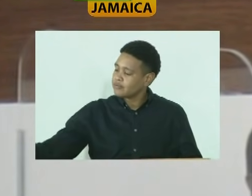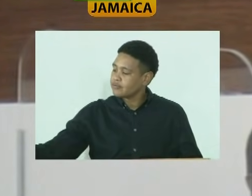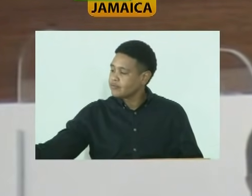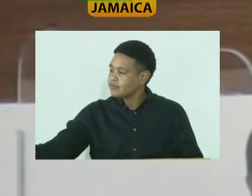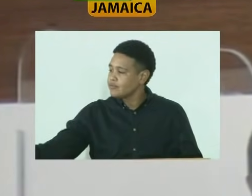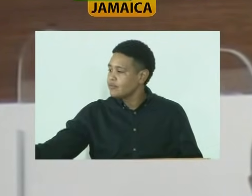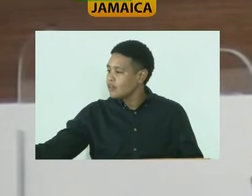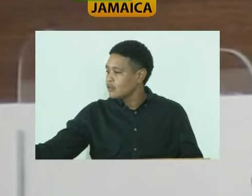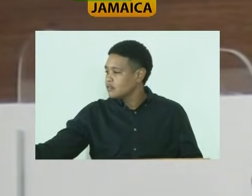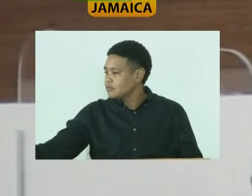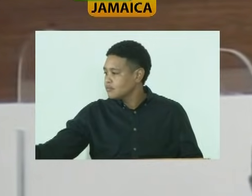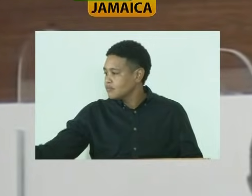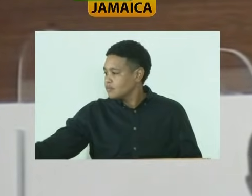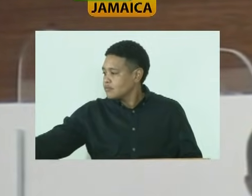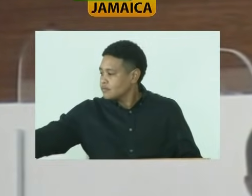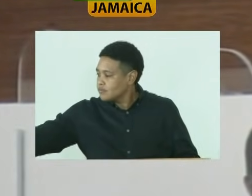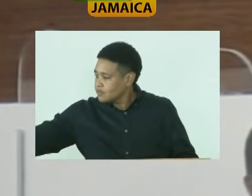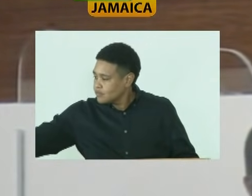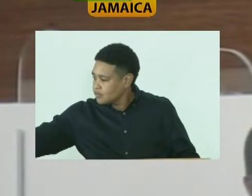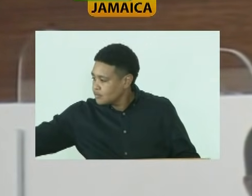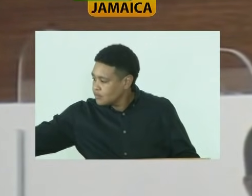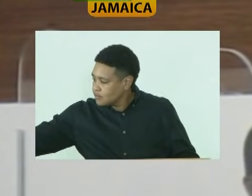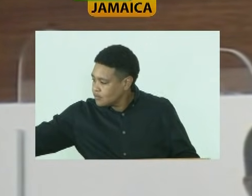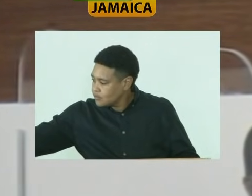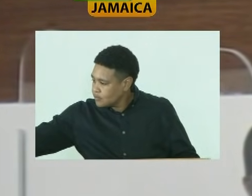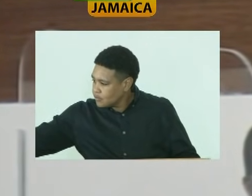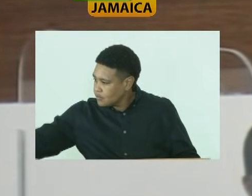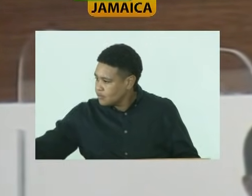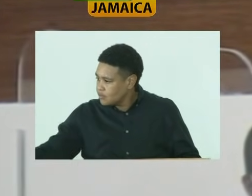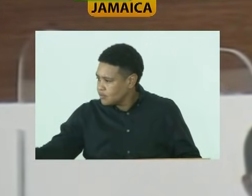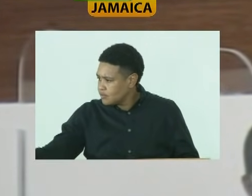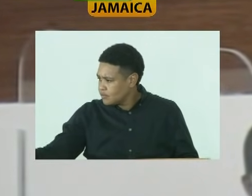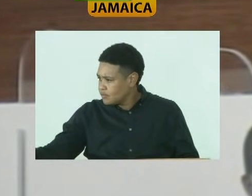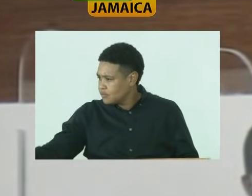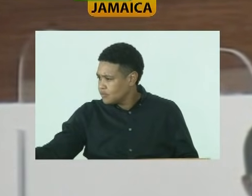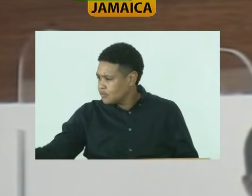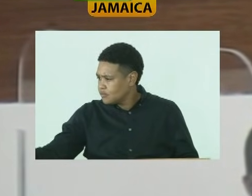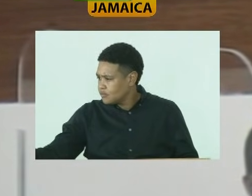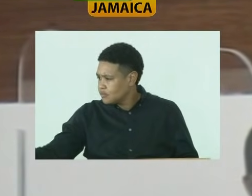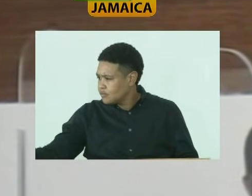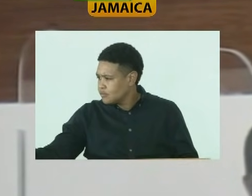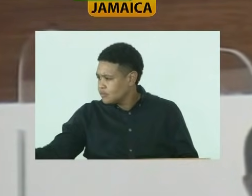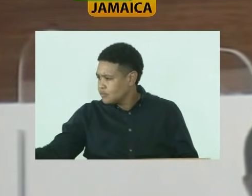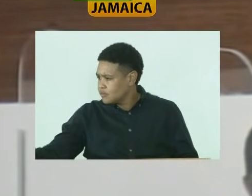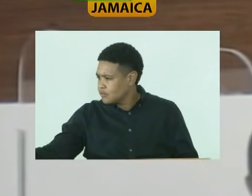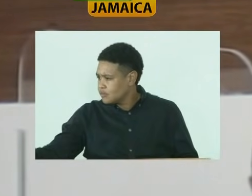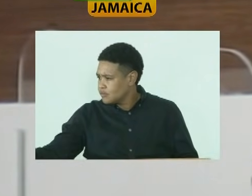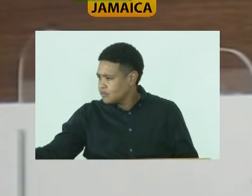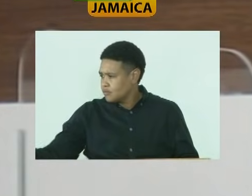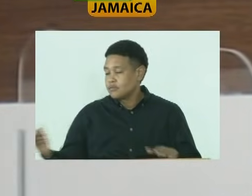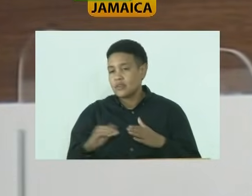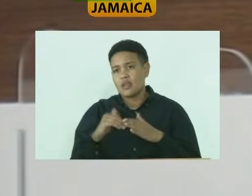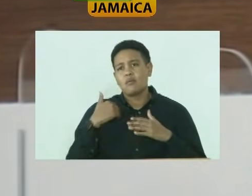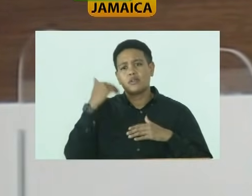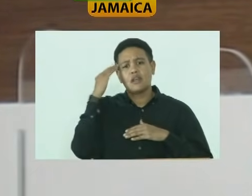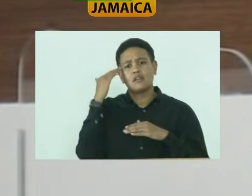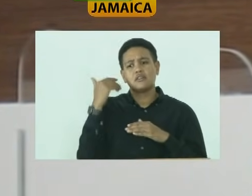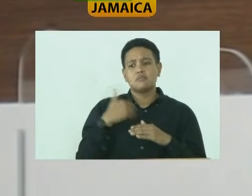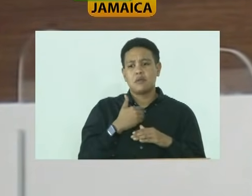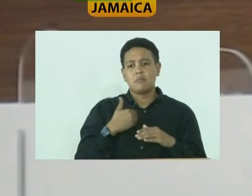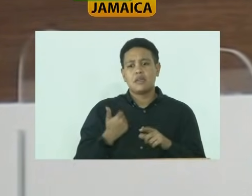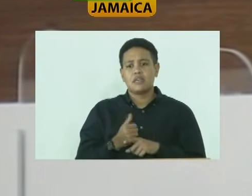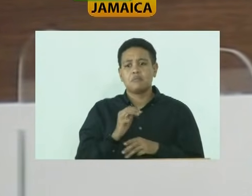And again, I would like to acknowledge my colleague in the Ministry of Education, but more importantly, the Minister of